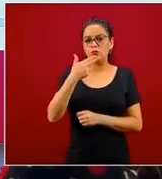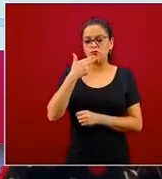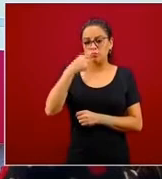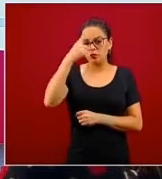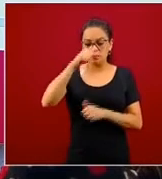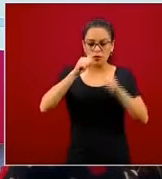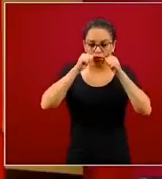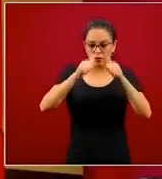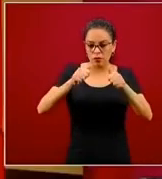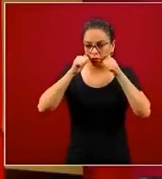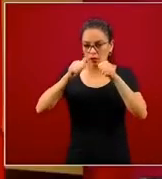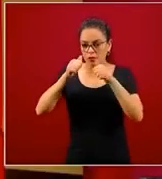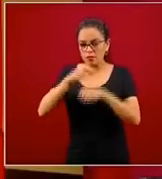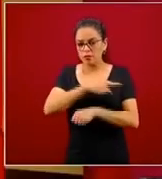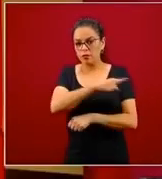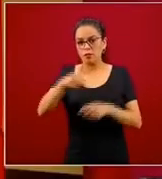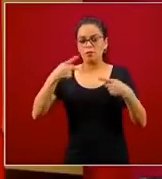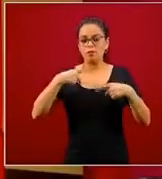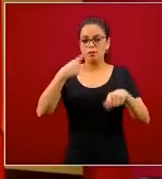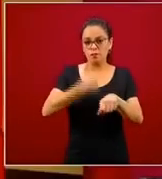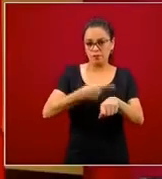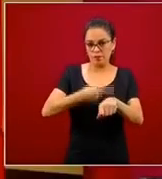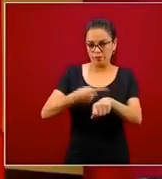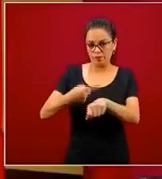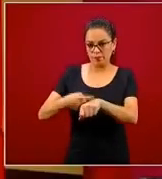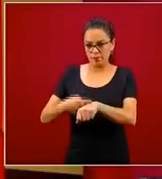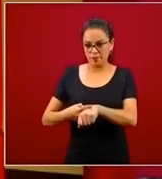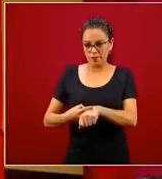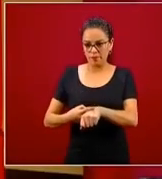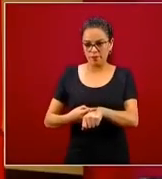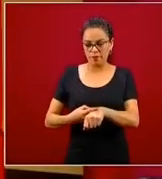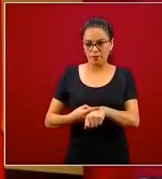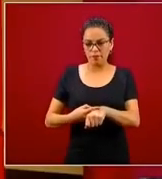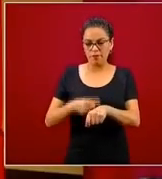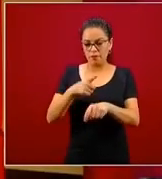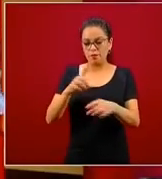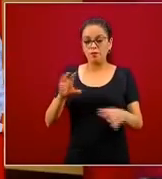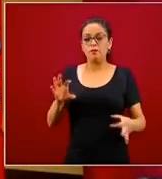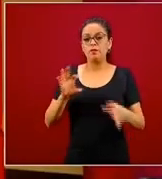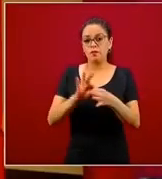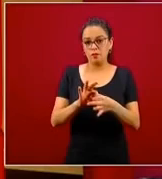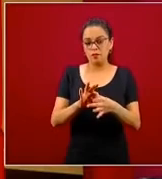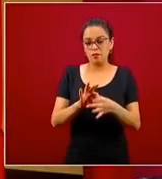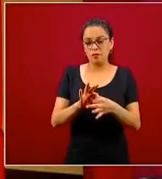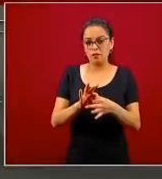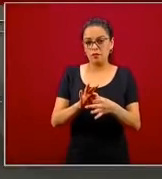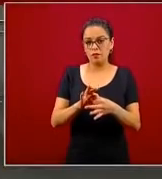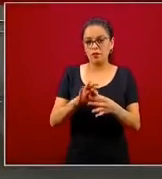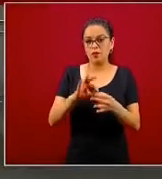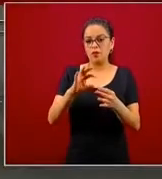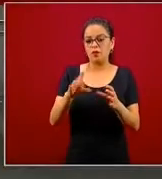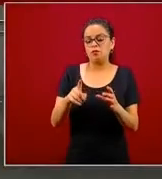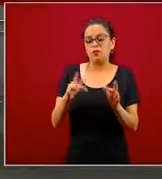or other types of textiles, for example, liquids